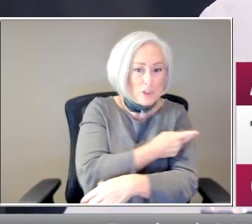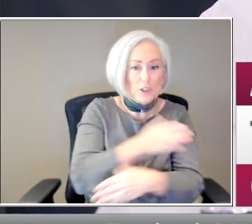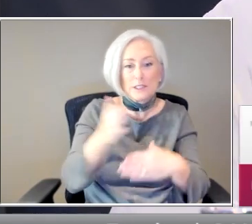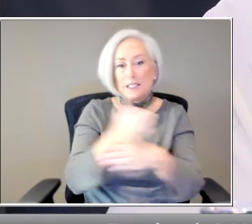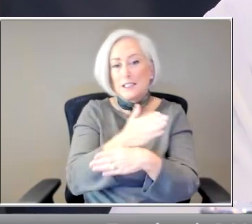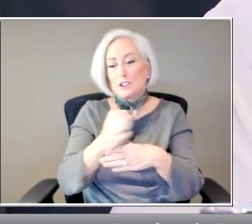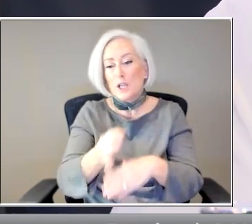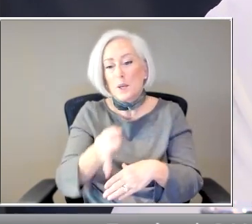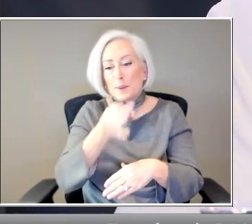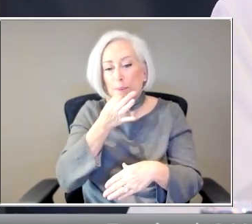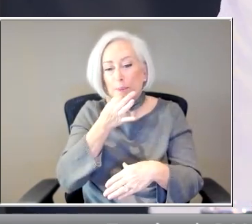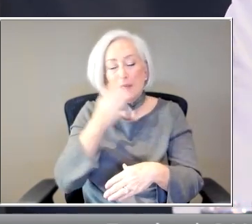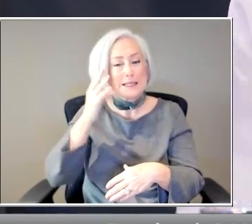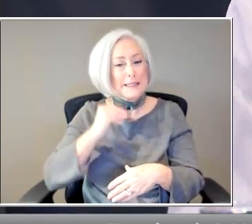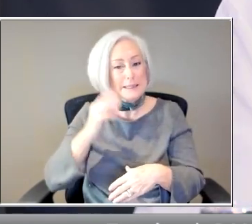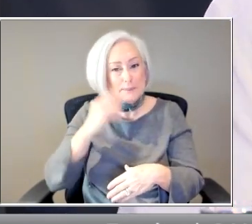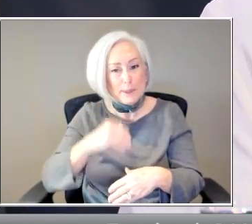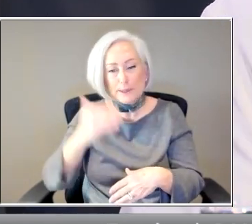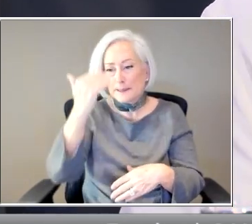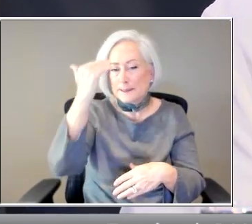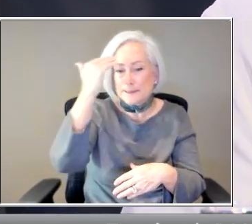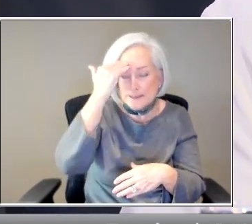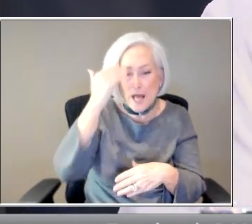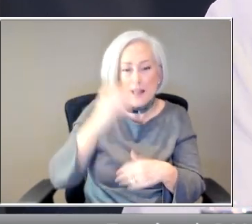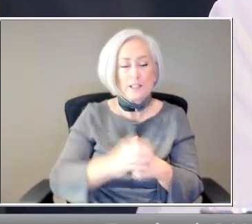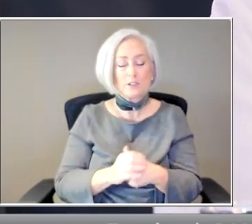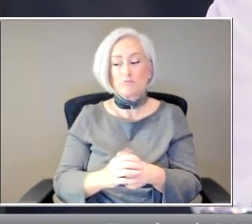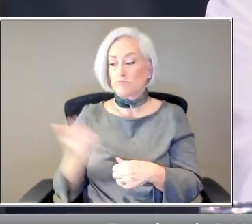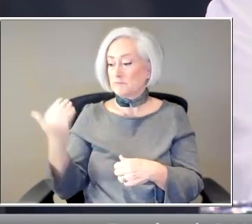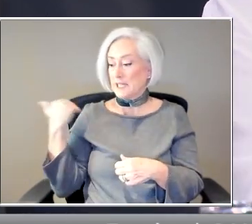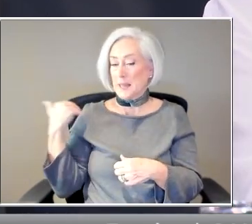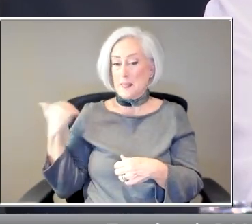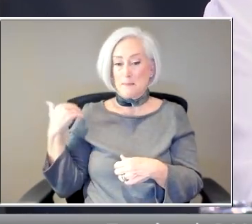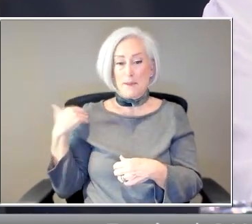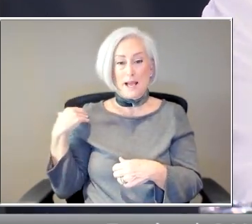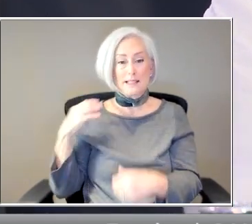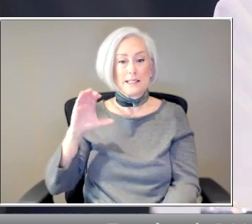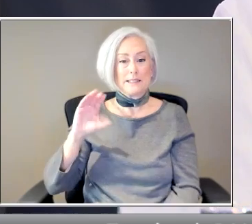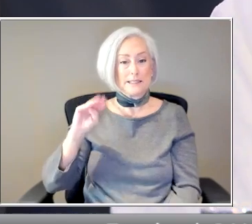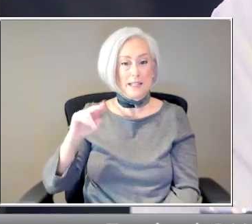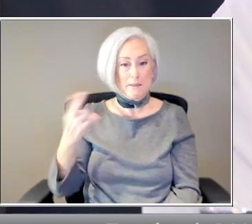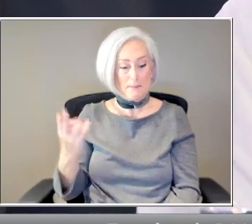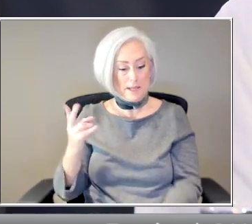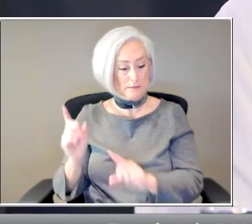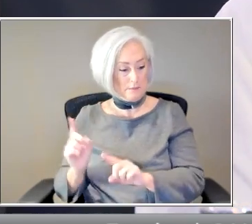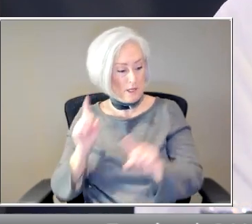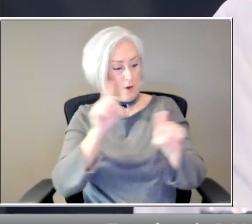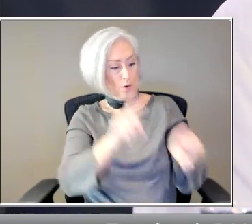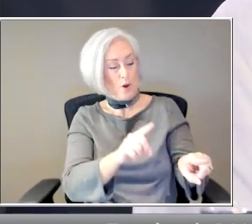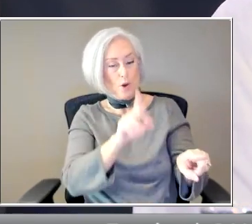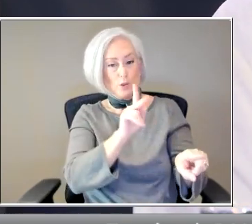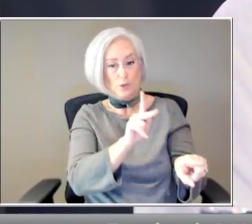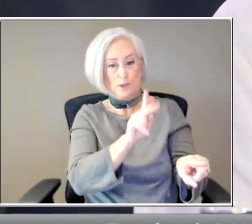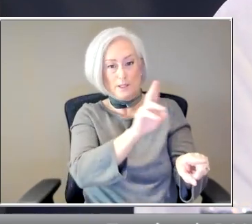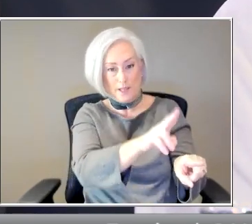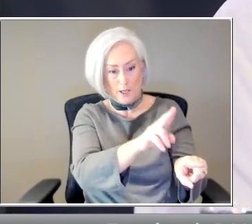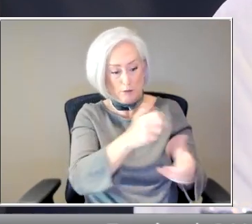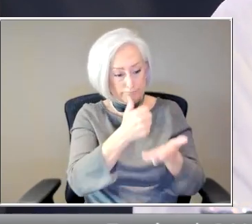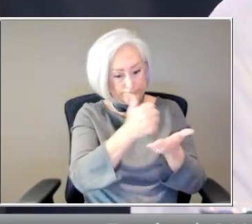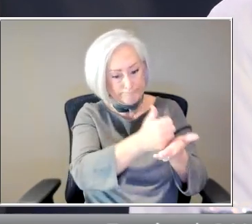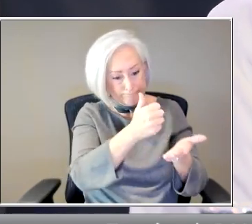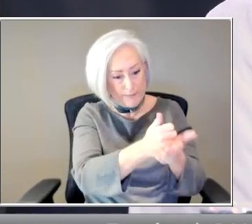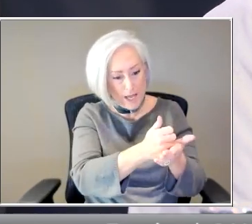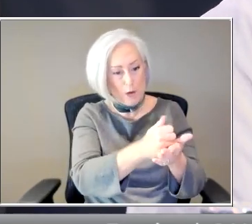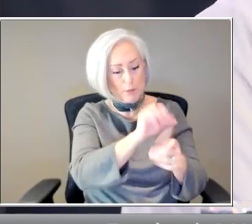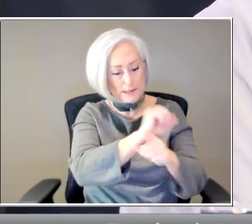we've always been going, you know, Children's Mercy physicians going to Kansas, helping with cases that are really